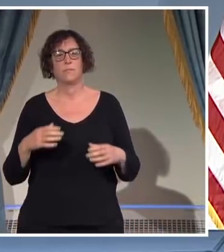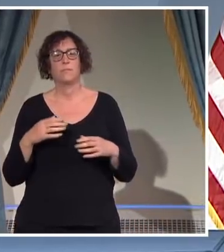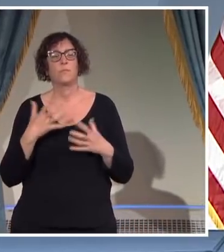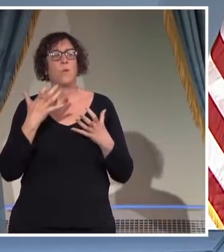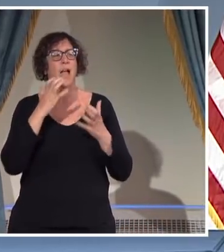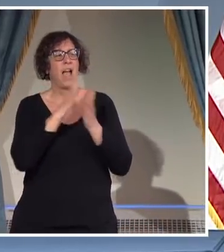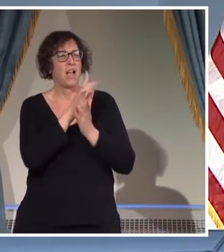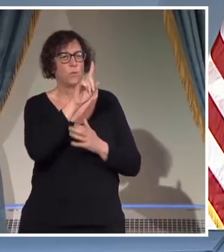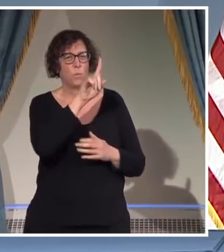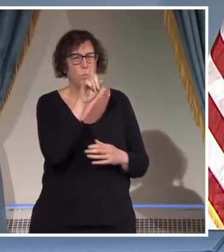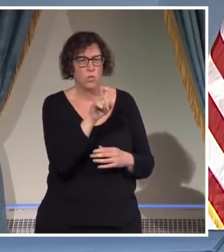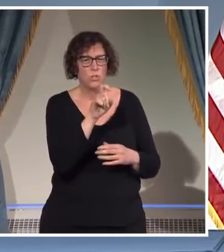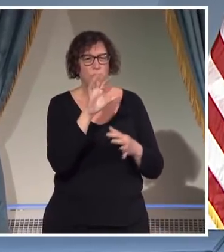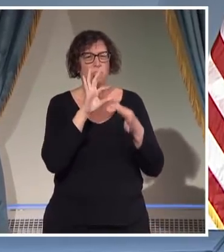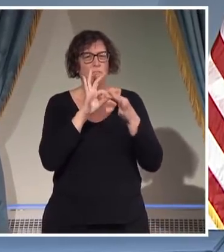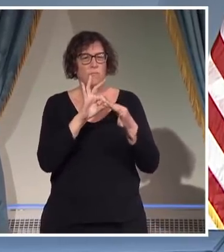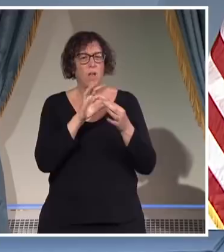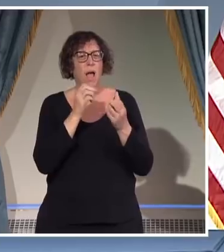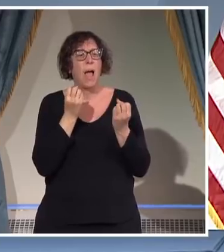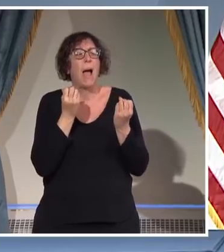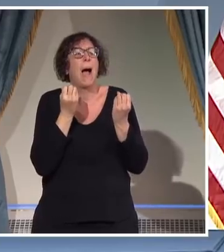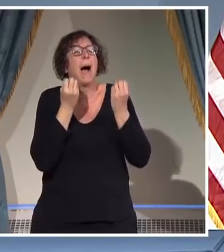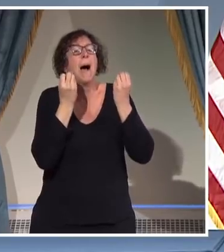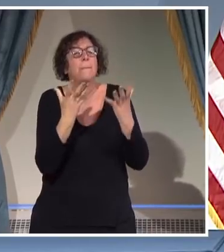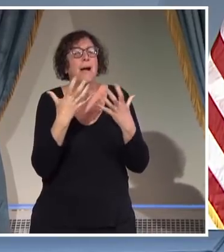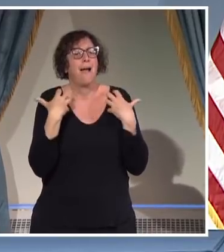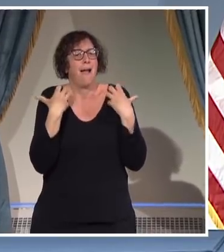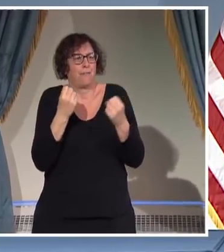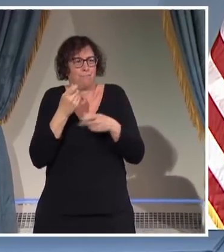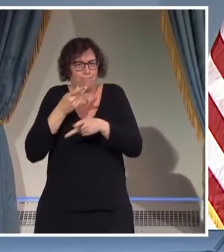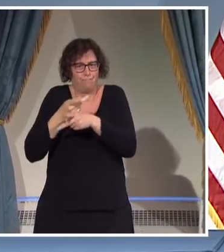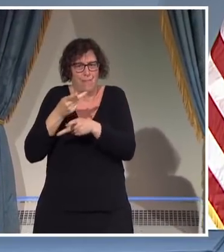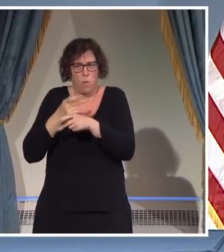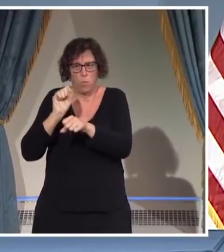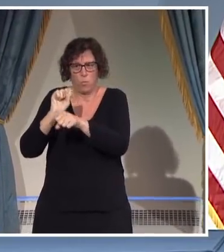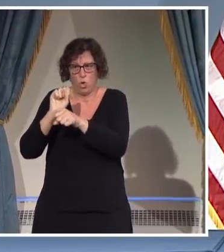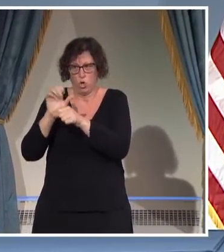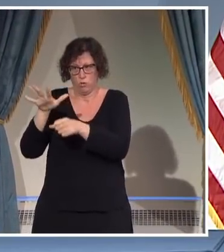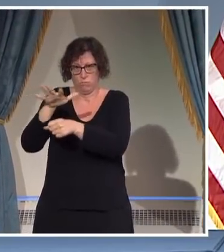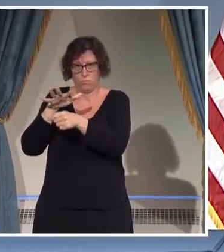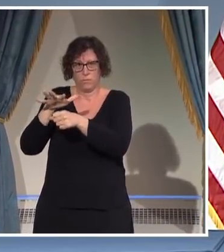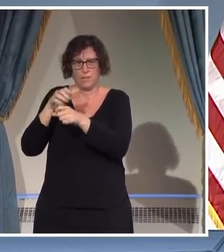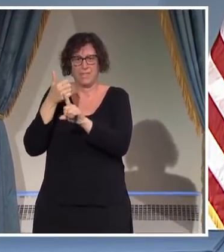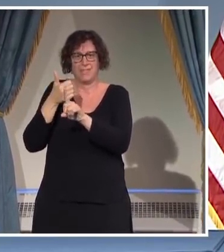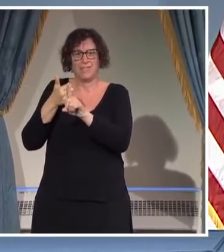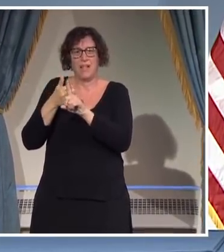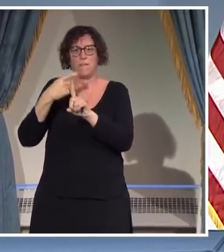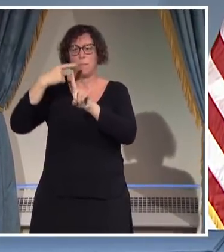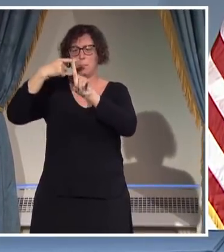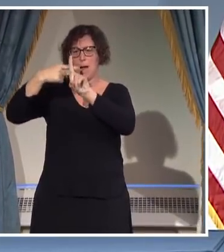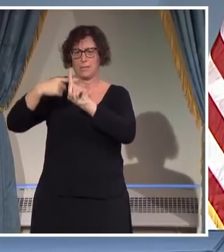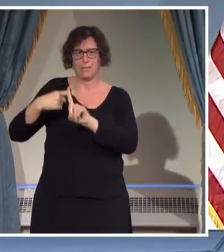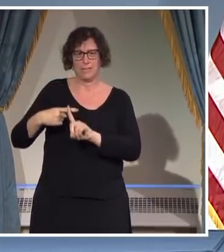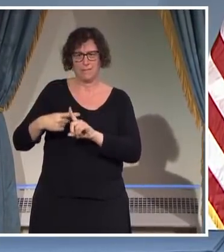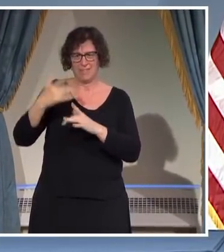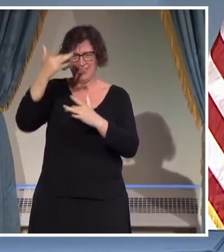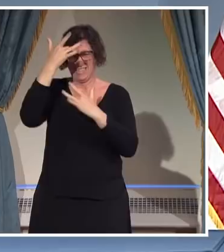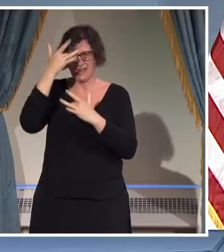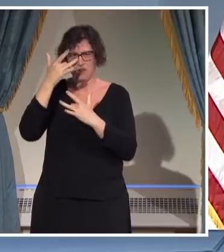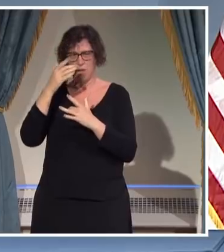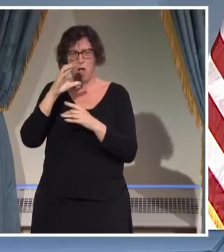workers who are themselves testing positive and what impact that's having on the hospitals. I'll start, and